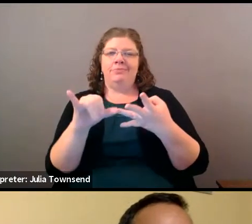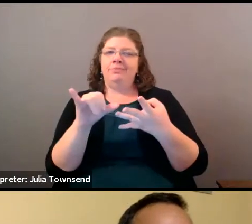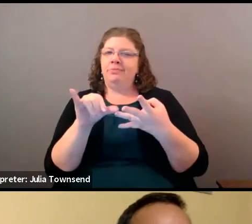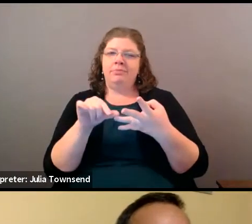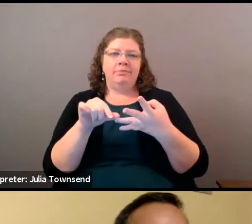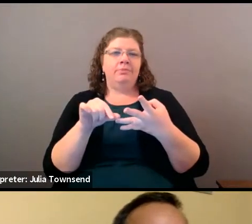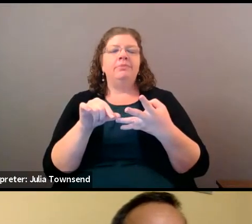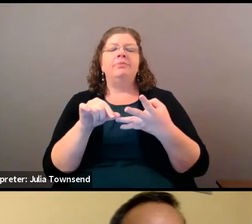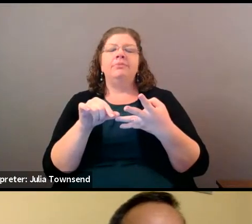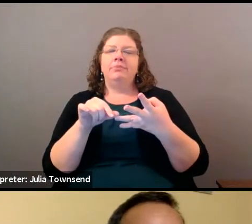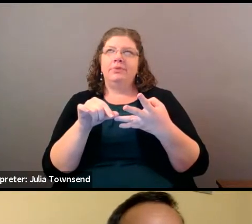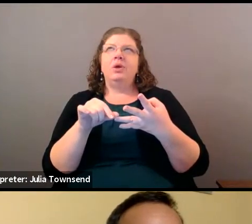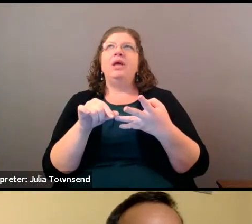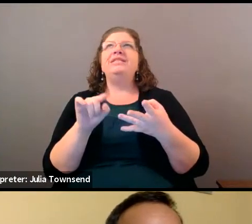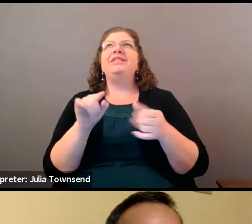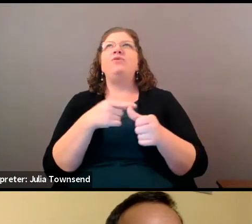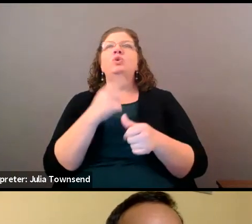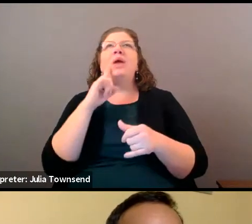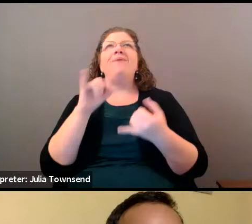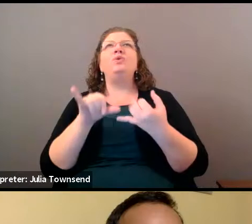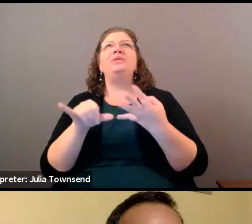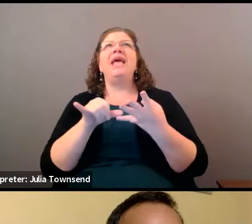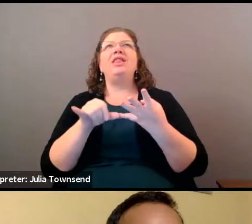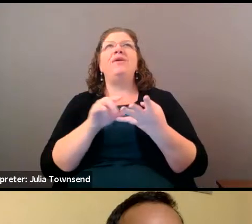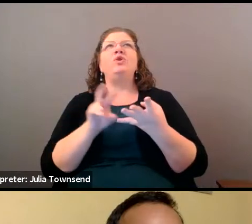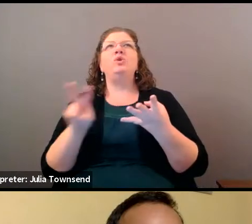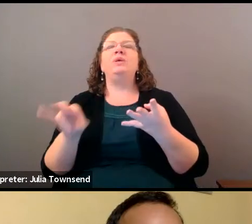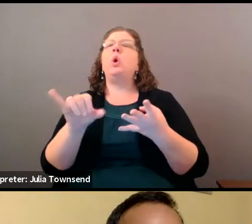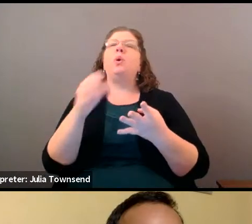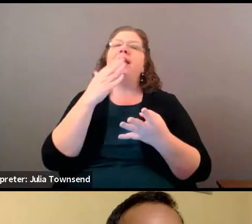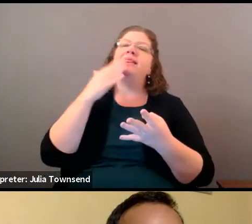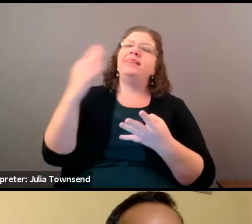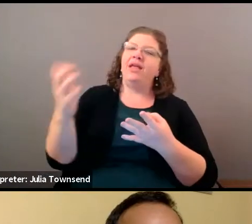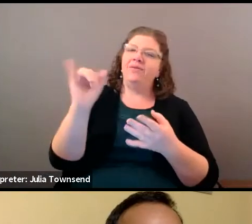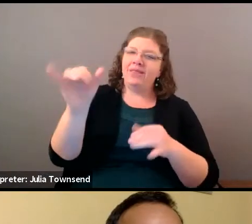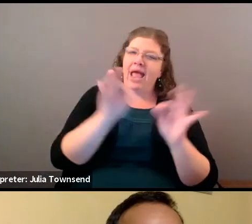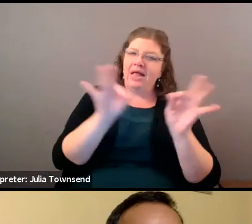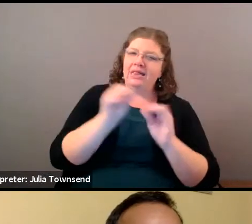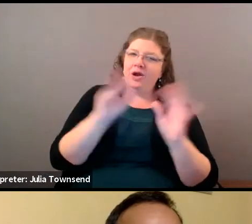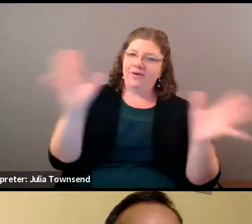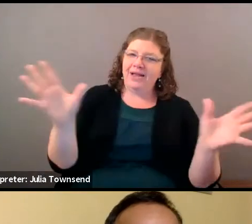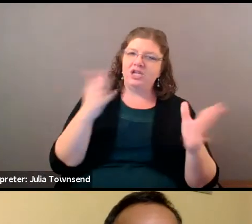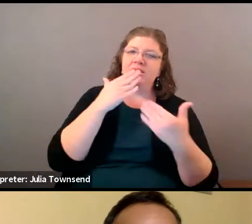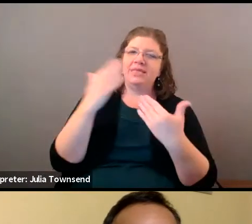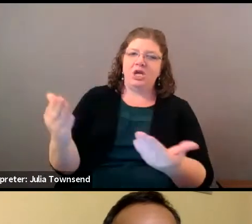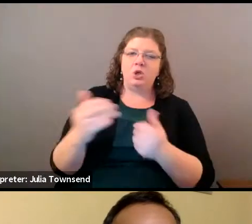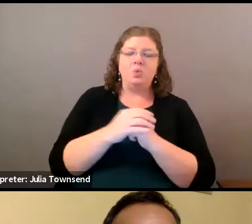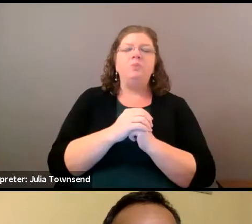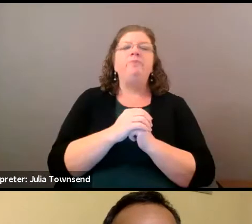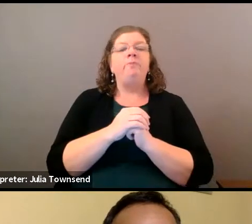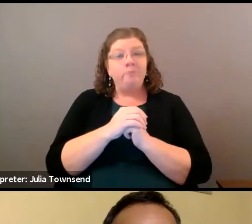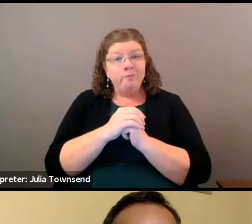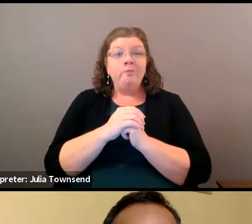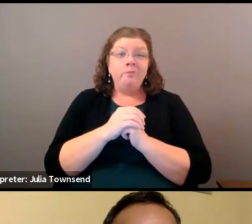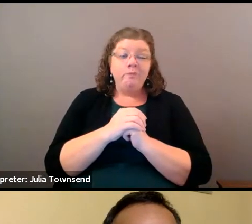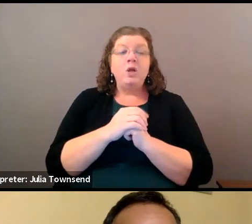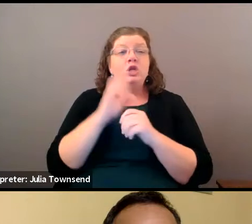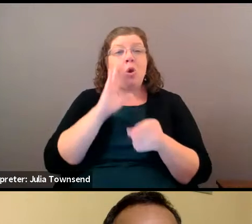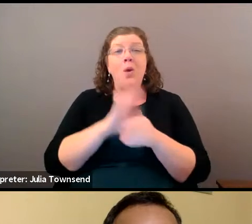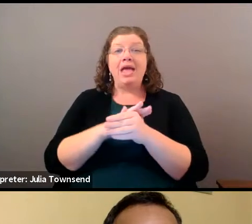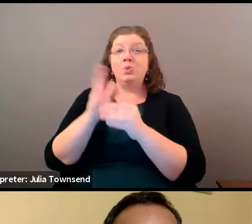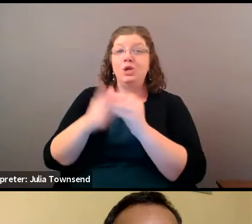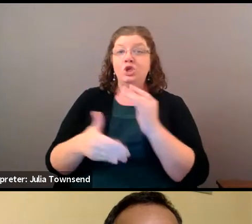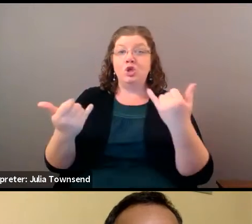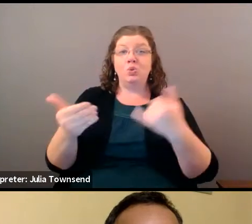will keep the first current week in safety yellow. protocols. Thank you. Thank you for that clarification. So as we adjourn tonight, I'd like